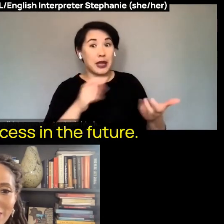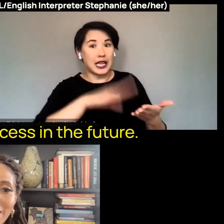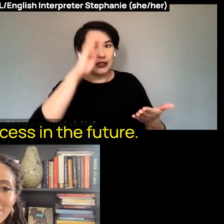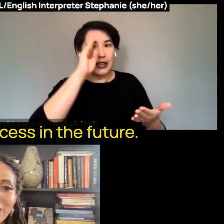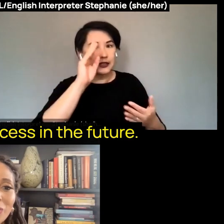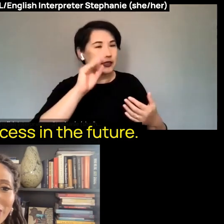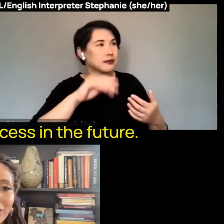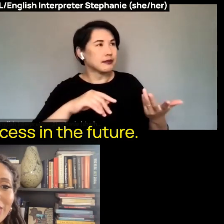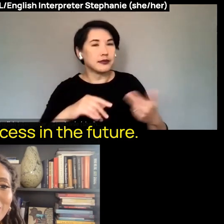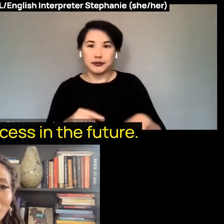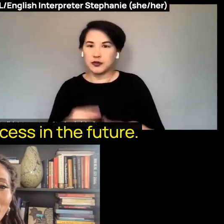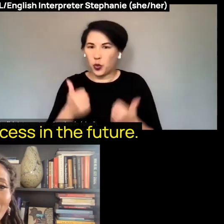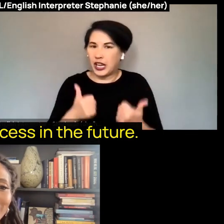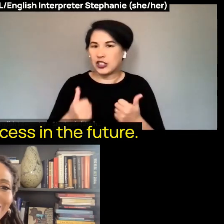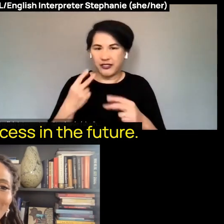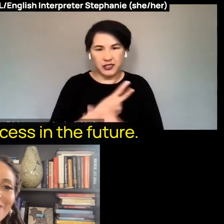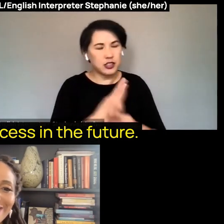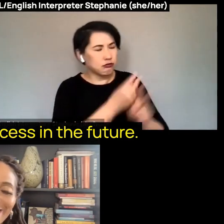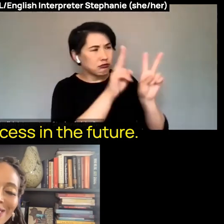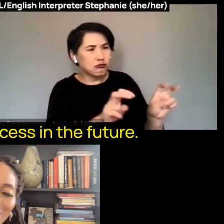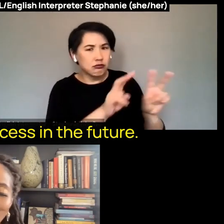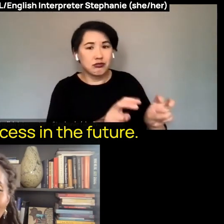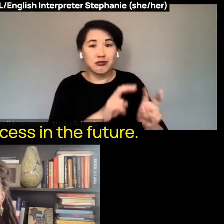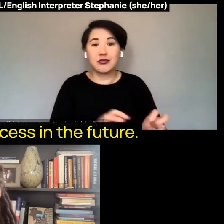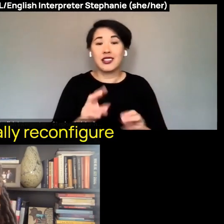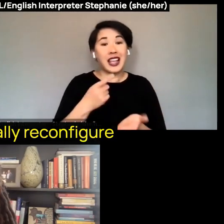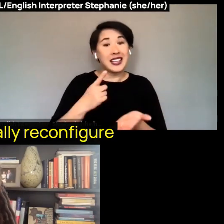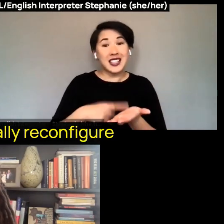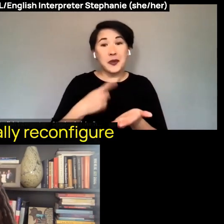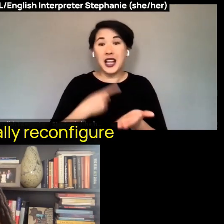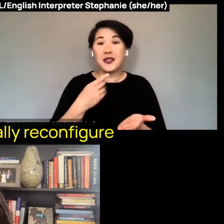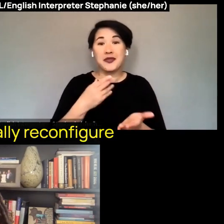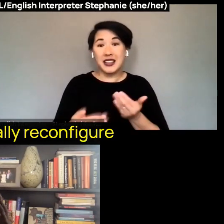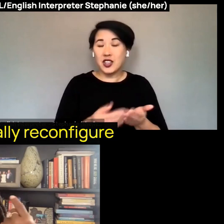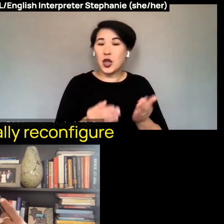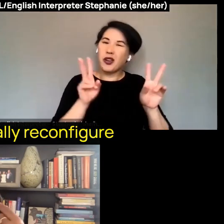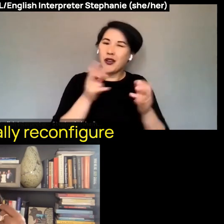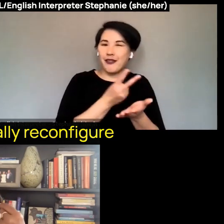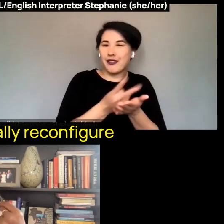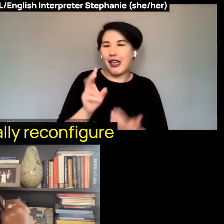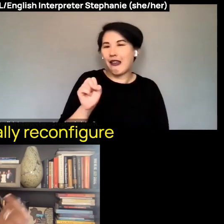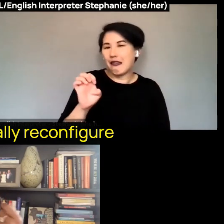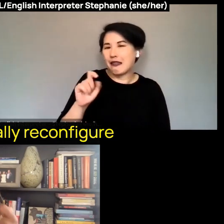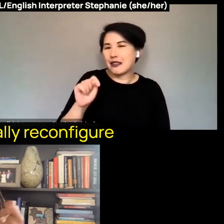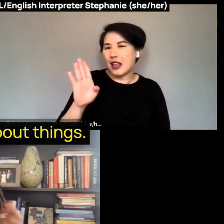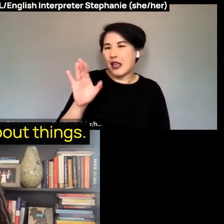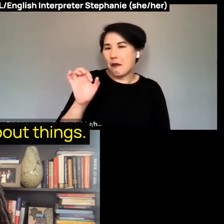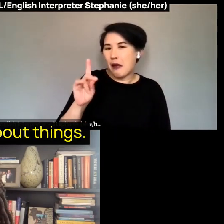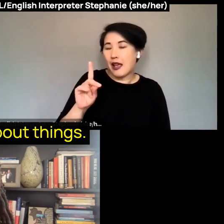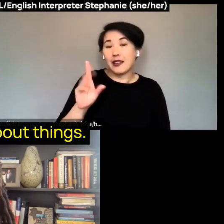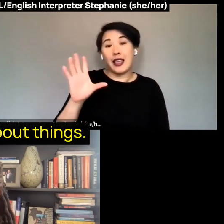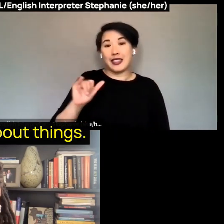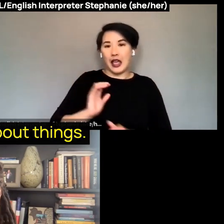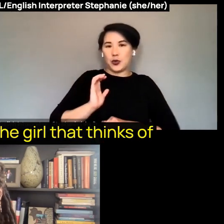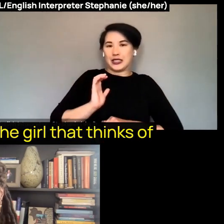can set us up for great success in the future if we kind of just really reconfigure how we